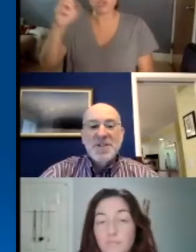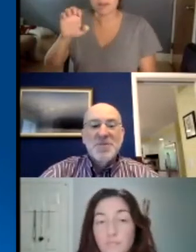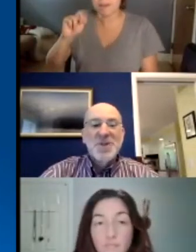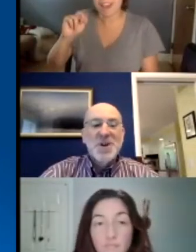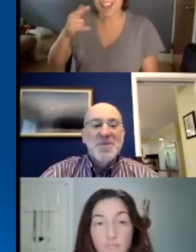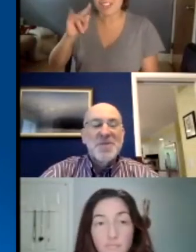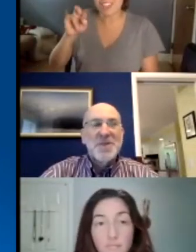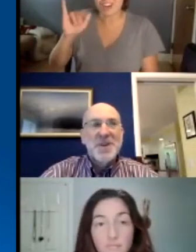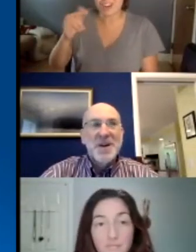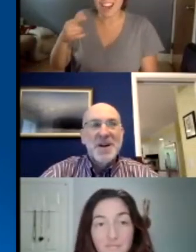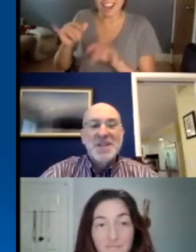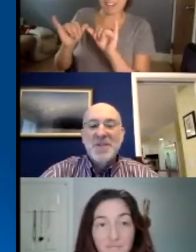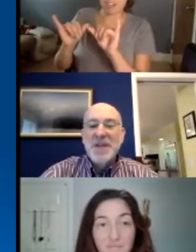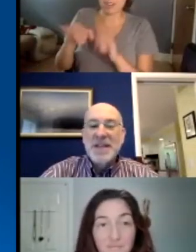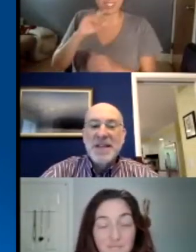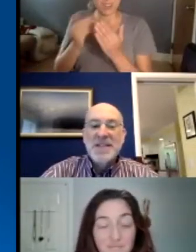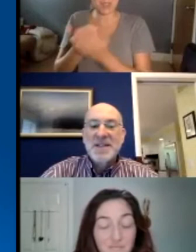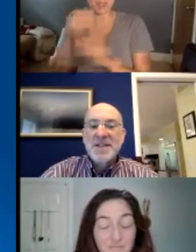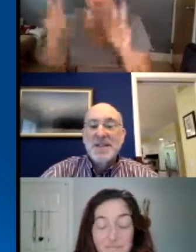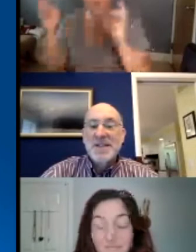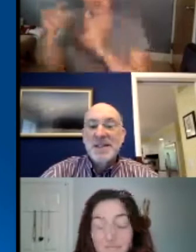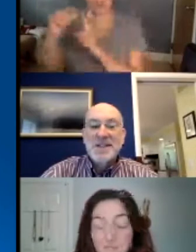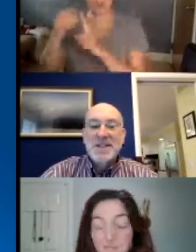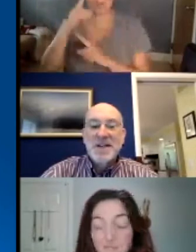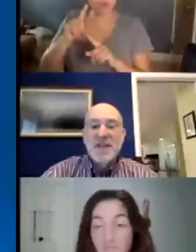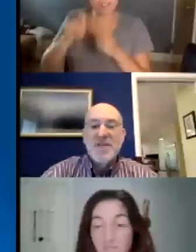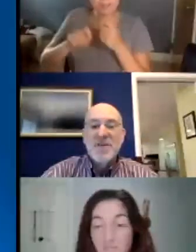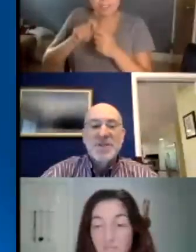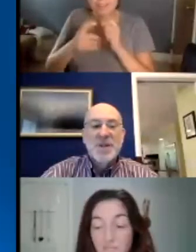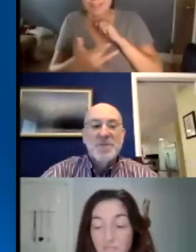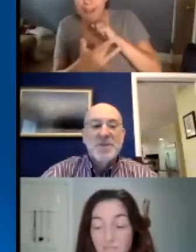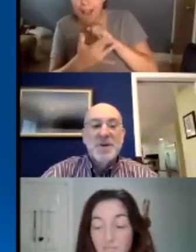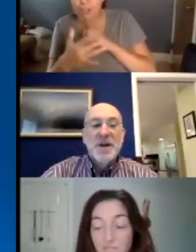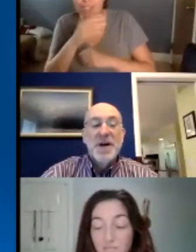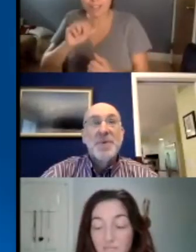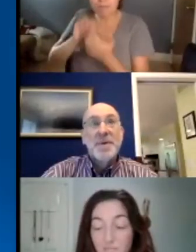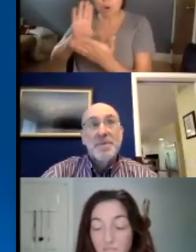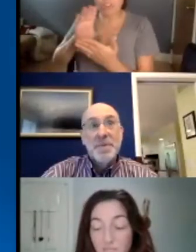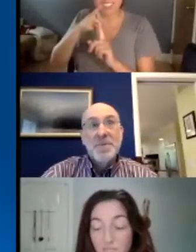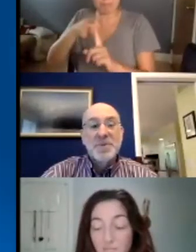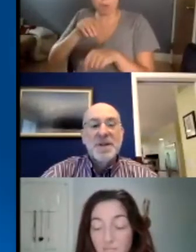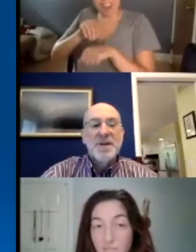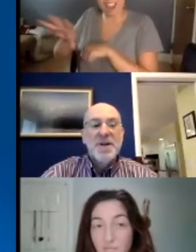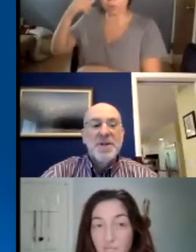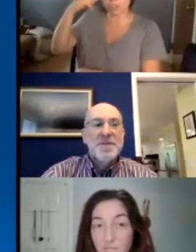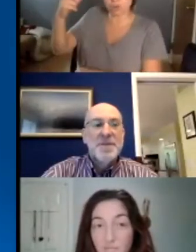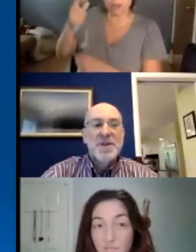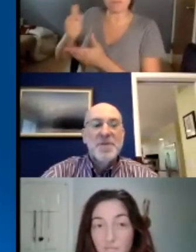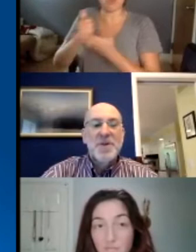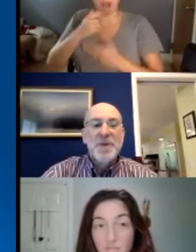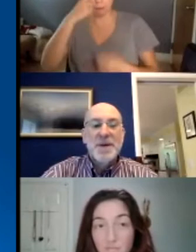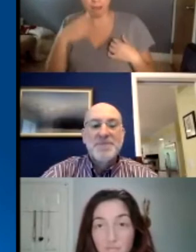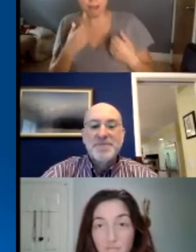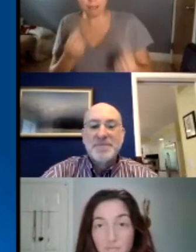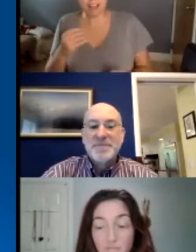I guess, a new term for a set of techniques and technologies designed to influence dreams to help people's mental health and feeling